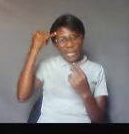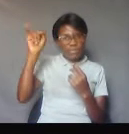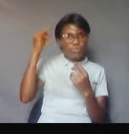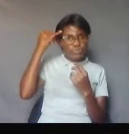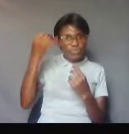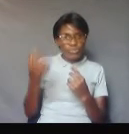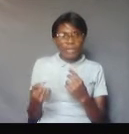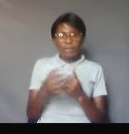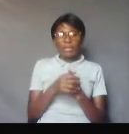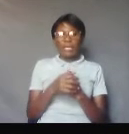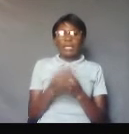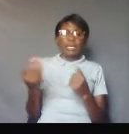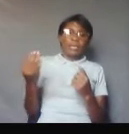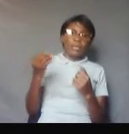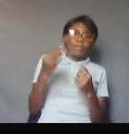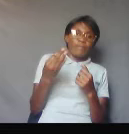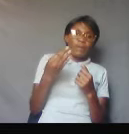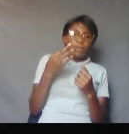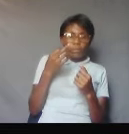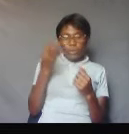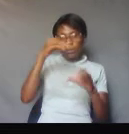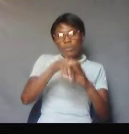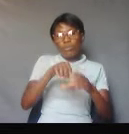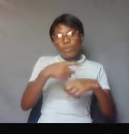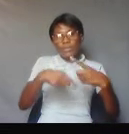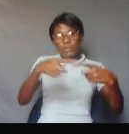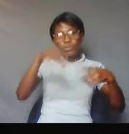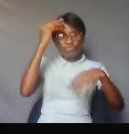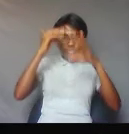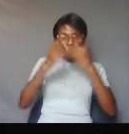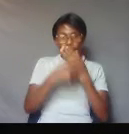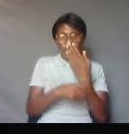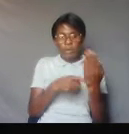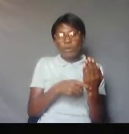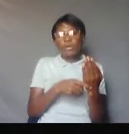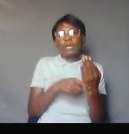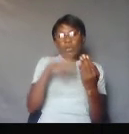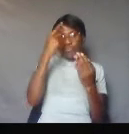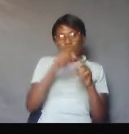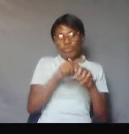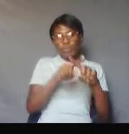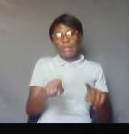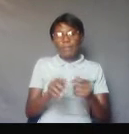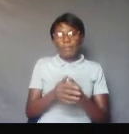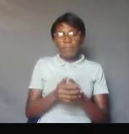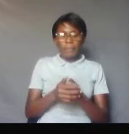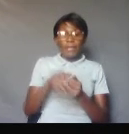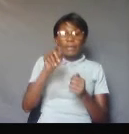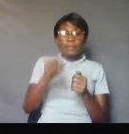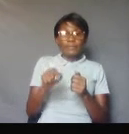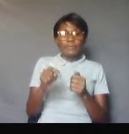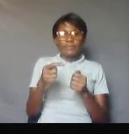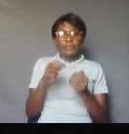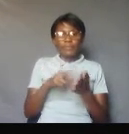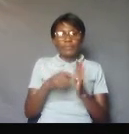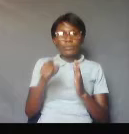be objective or innocent in our approach. Our approach is very much focused towards the liberation of